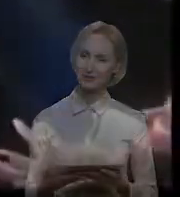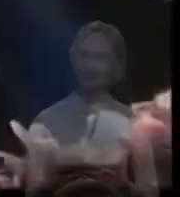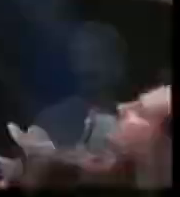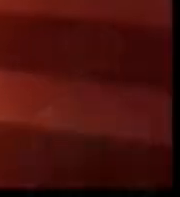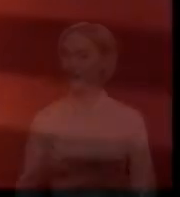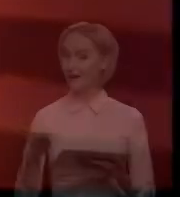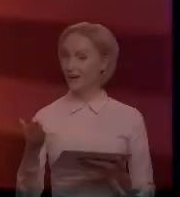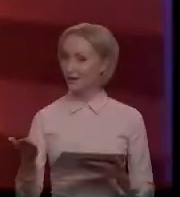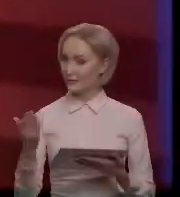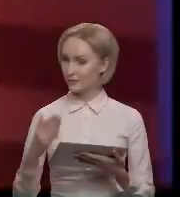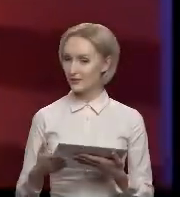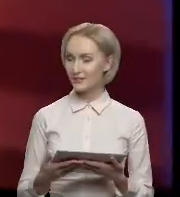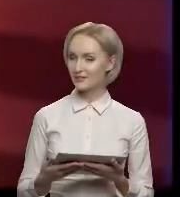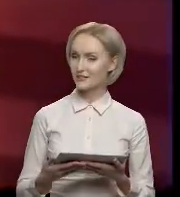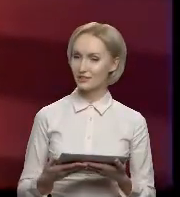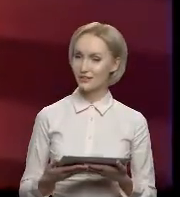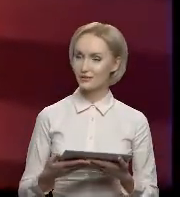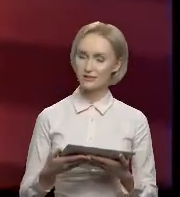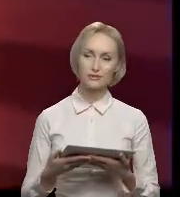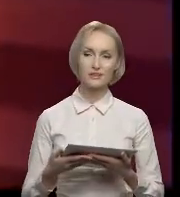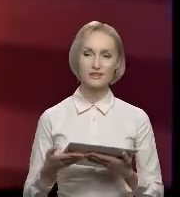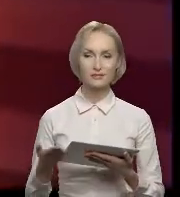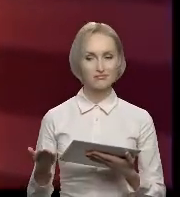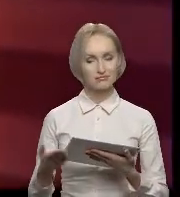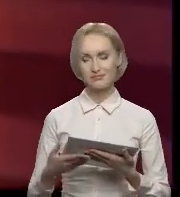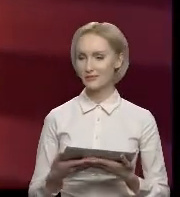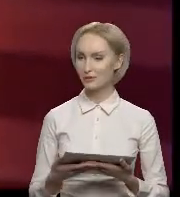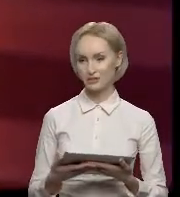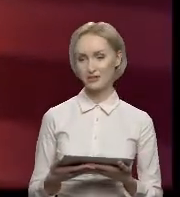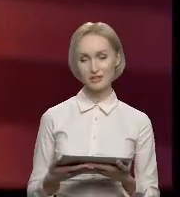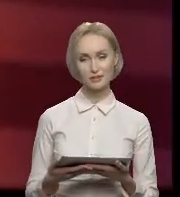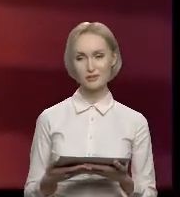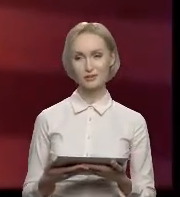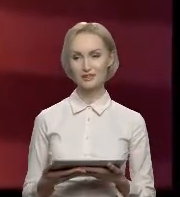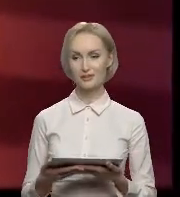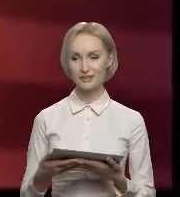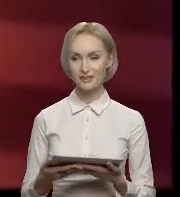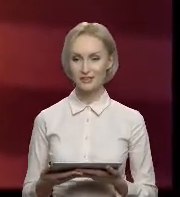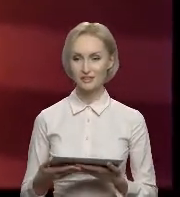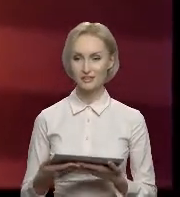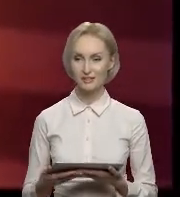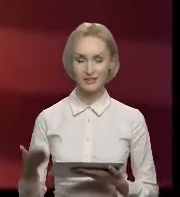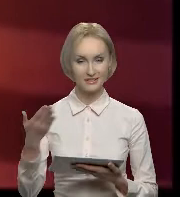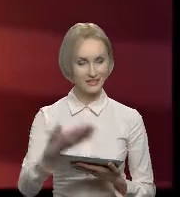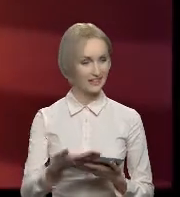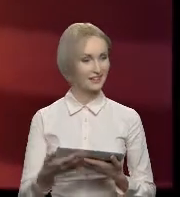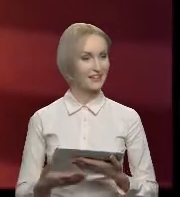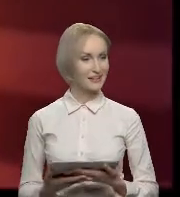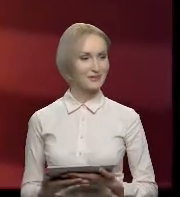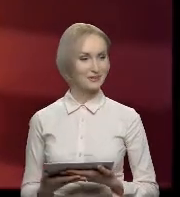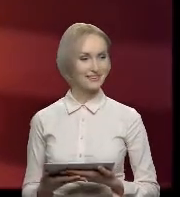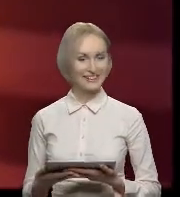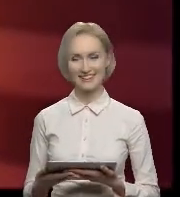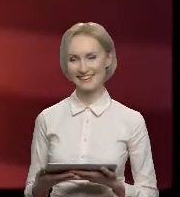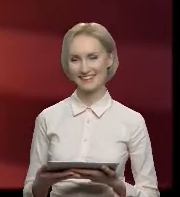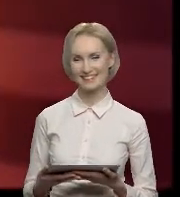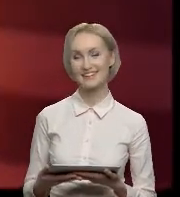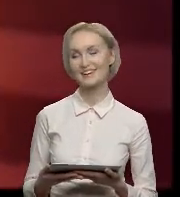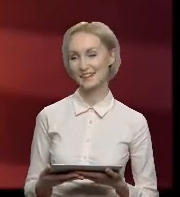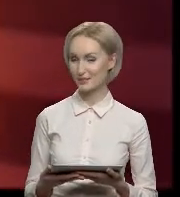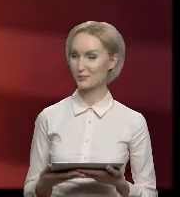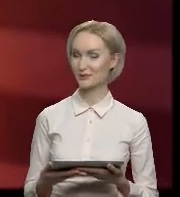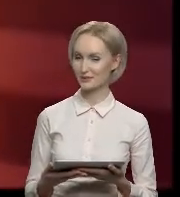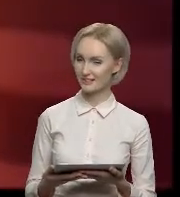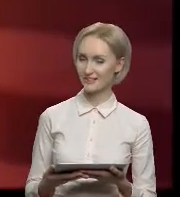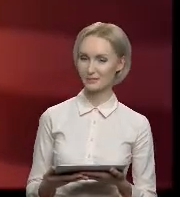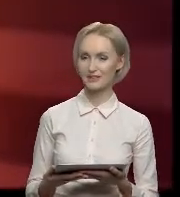Thanks for coming in and thanks for watching. There's nothing more important than knowing who your daddy is. And on today's show, we have three potential dads who some